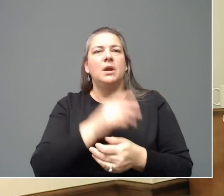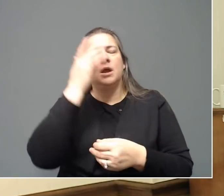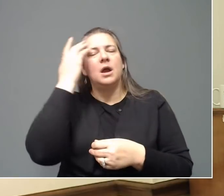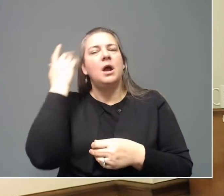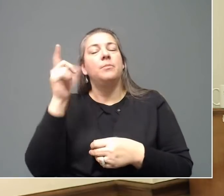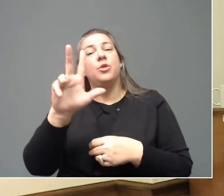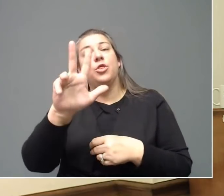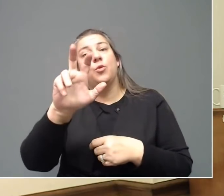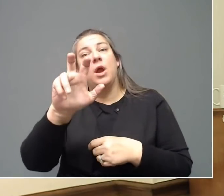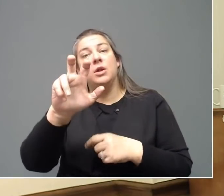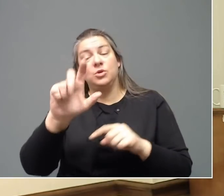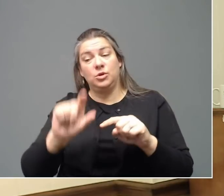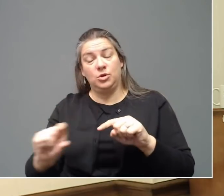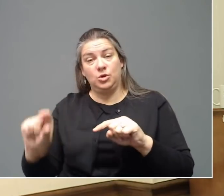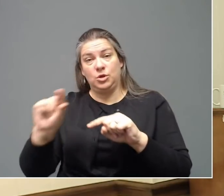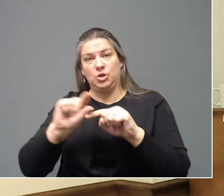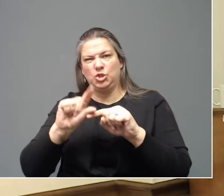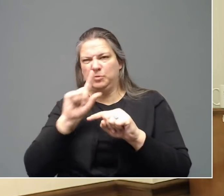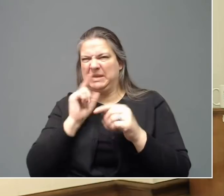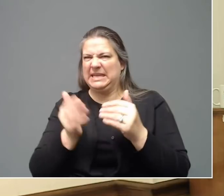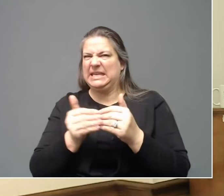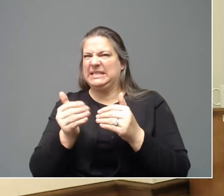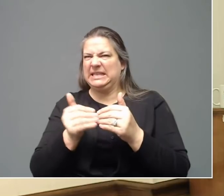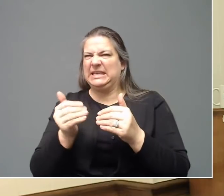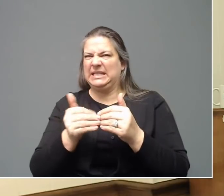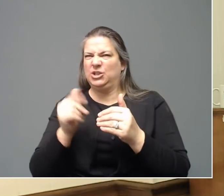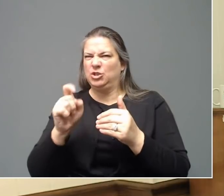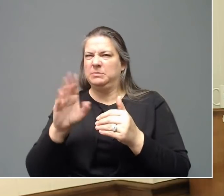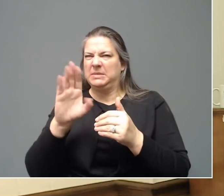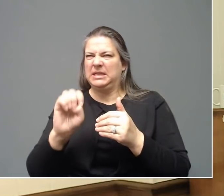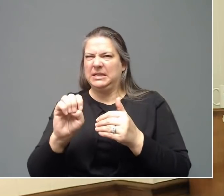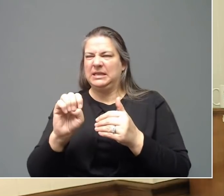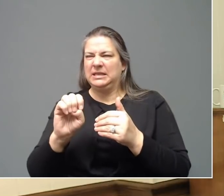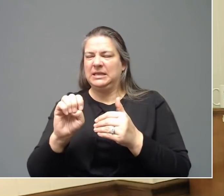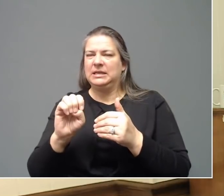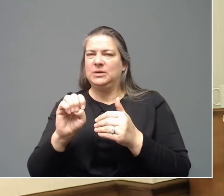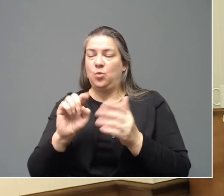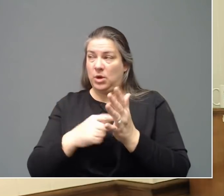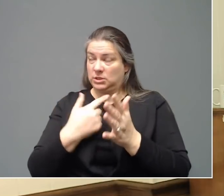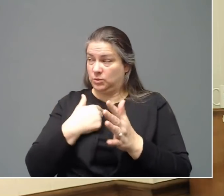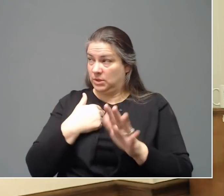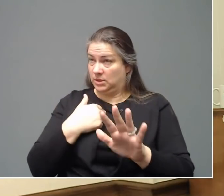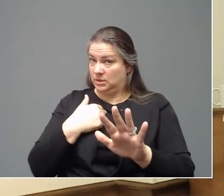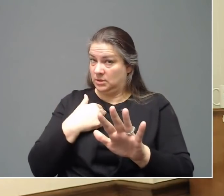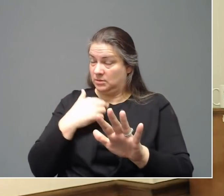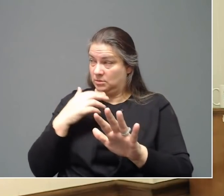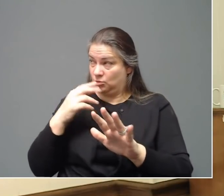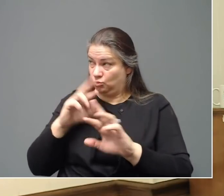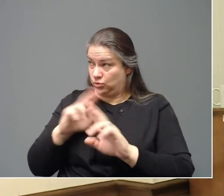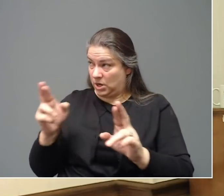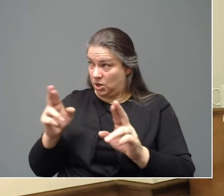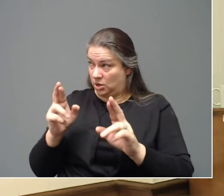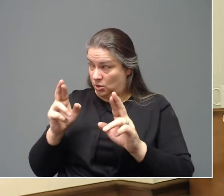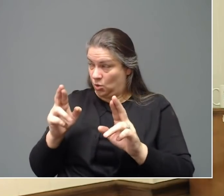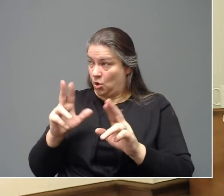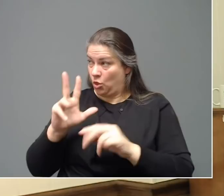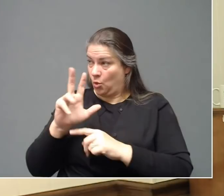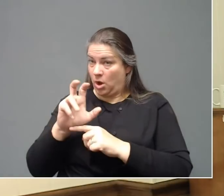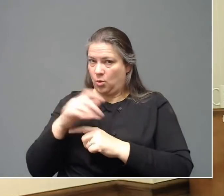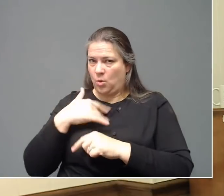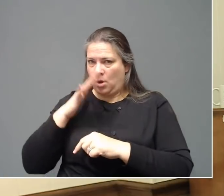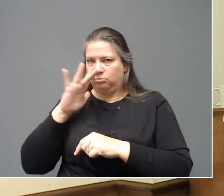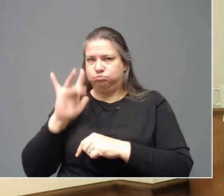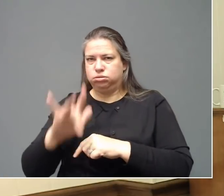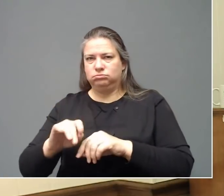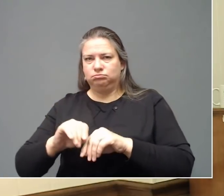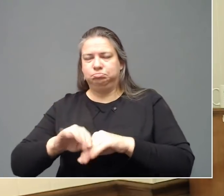should be fairly easy to code once we make sure we're good to go. It'll be one of the first things pushed out, but it will take some